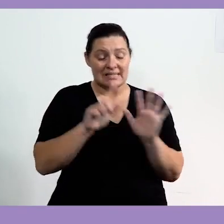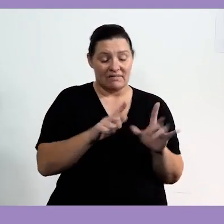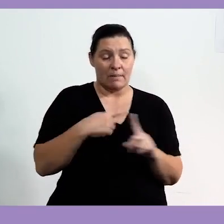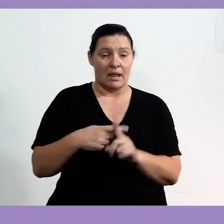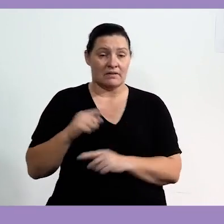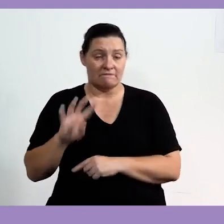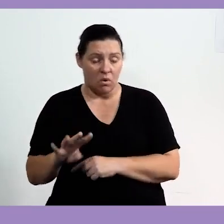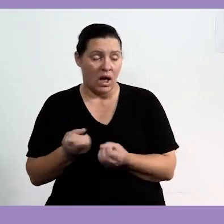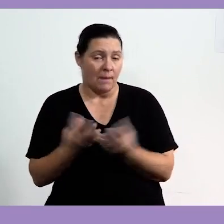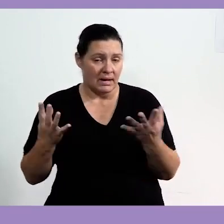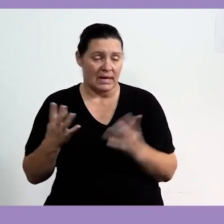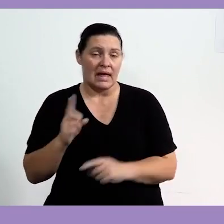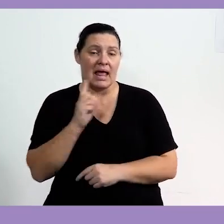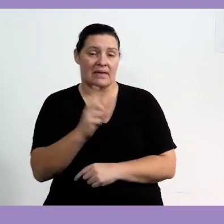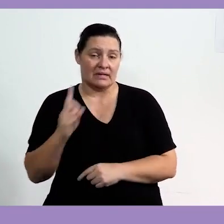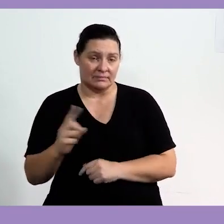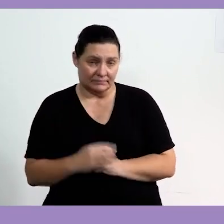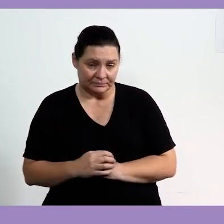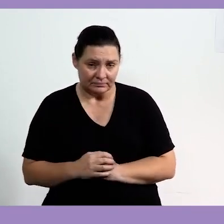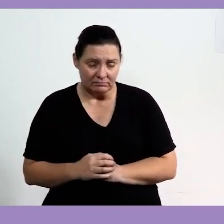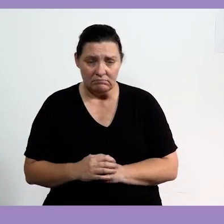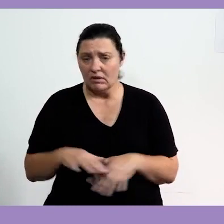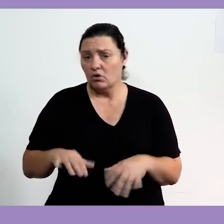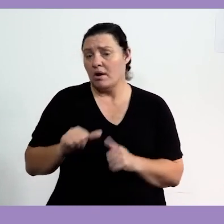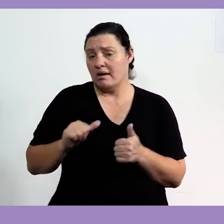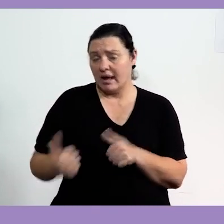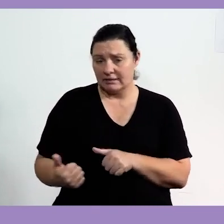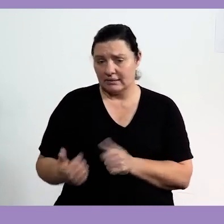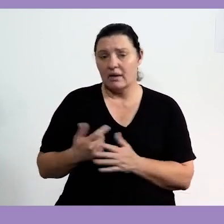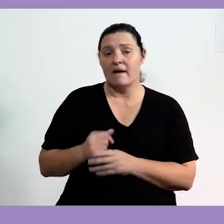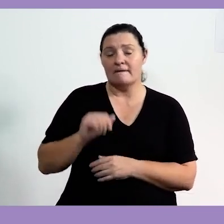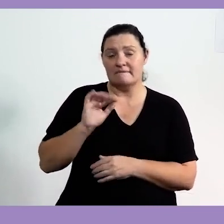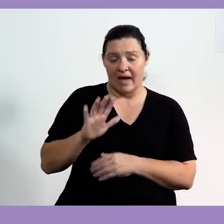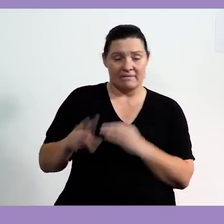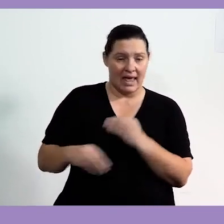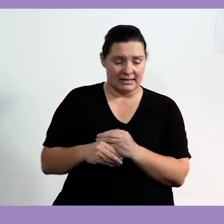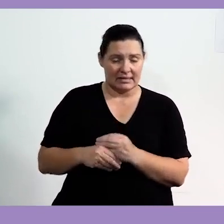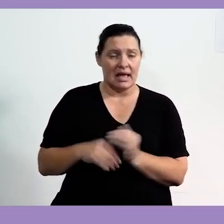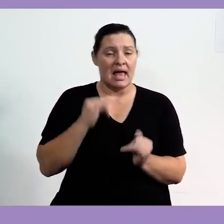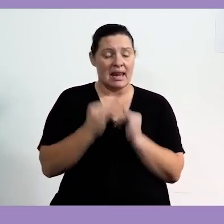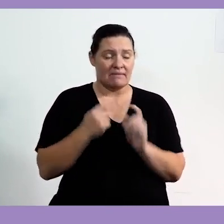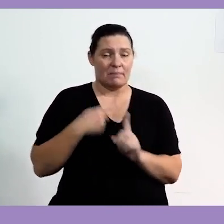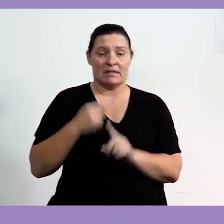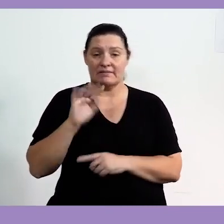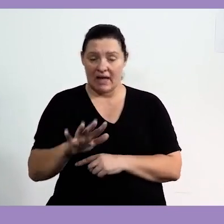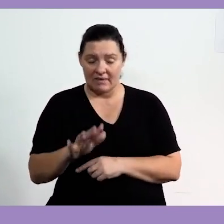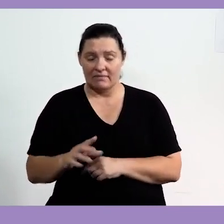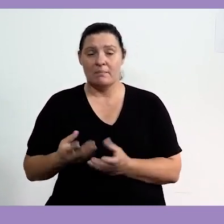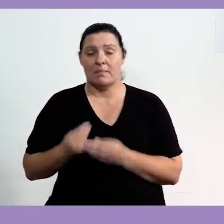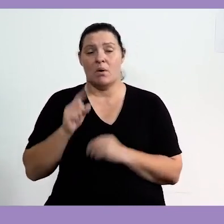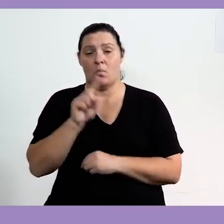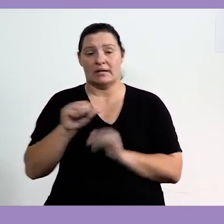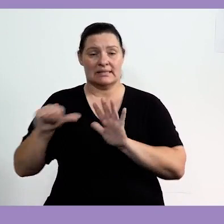7, we are going to get 11. The next one, we are going to add 5, and that is going to give